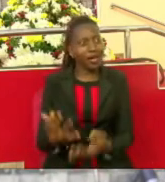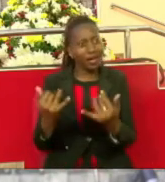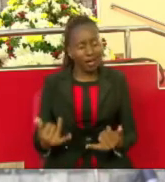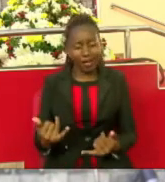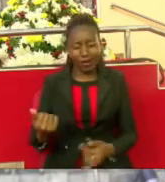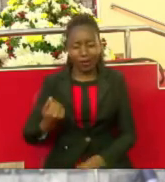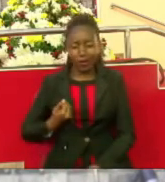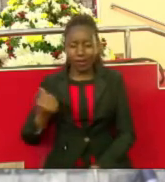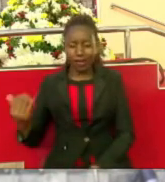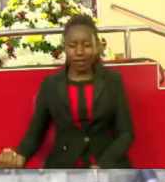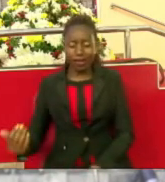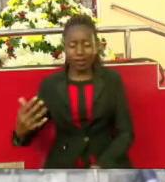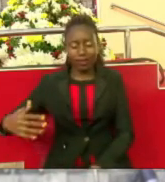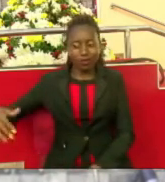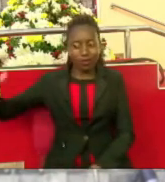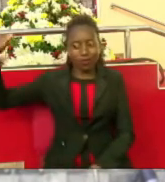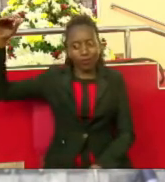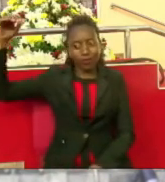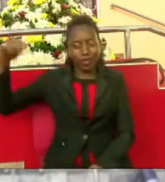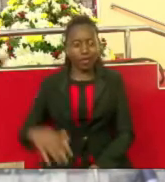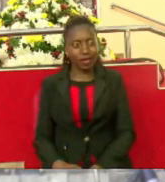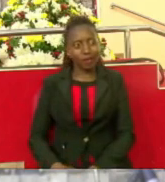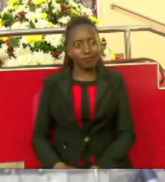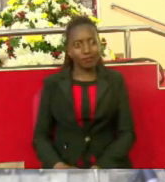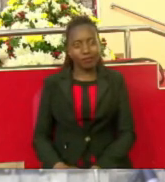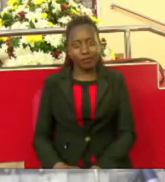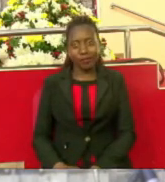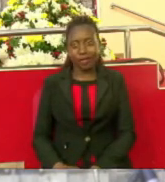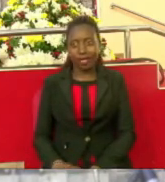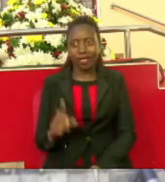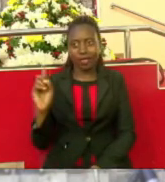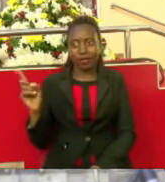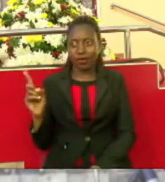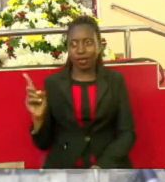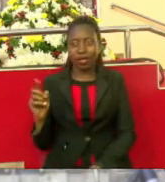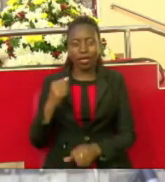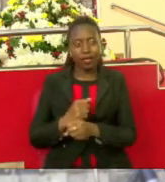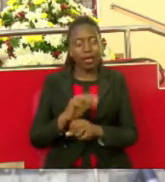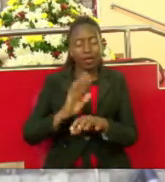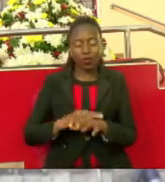Because he has done a good job as a farmer, or you know, the one taking care of the child.